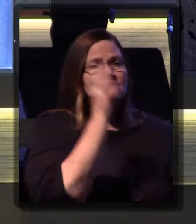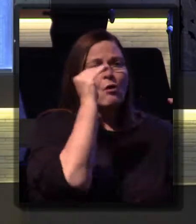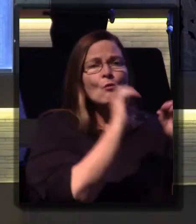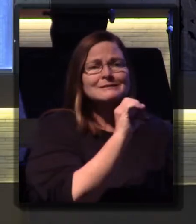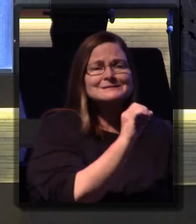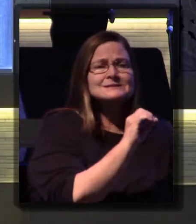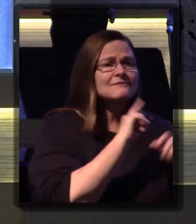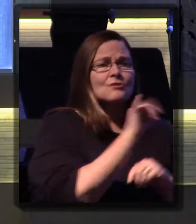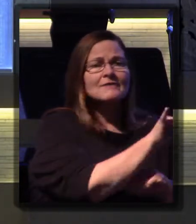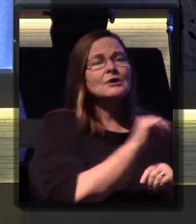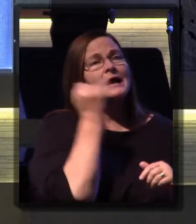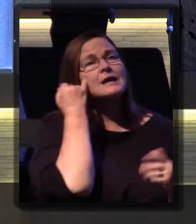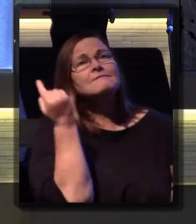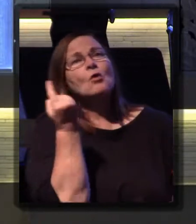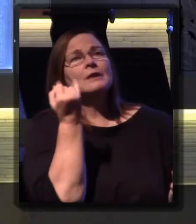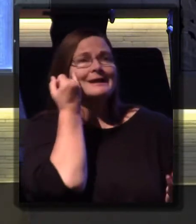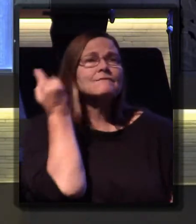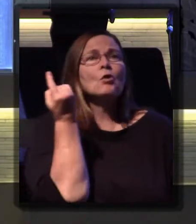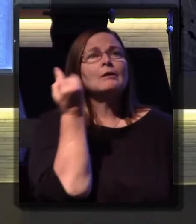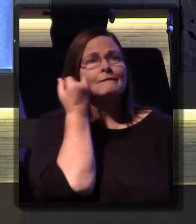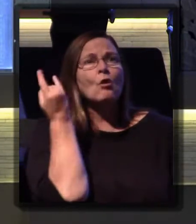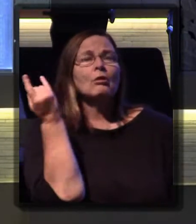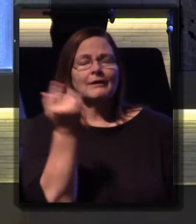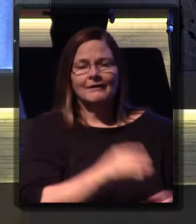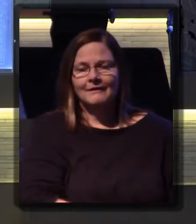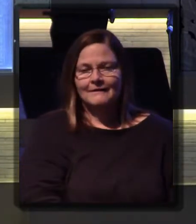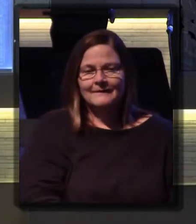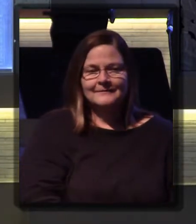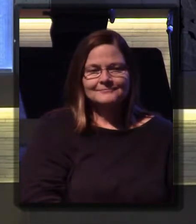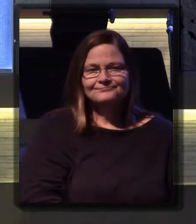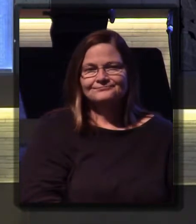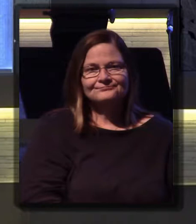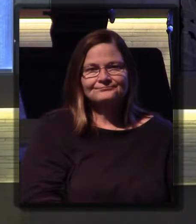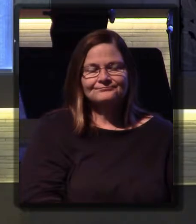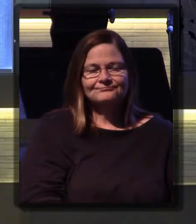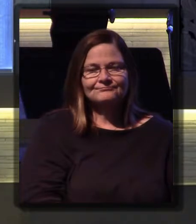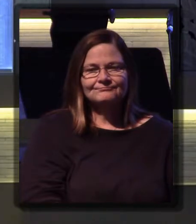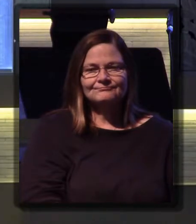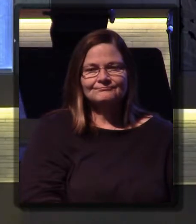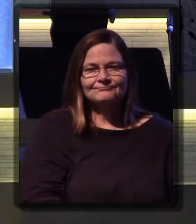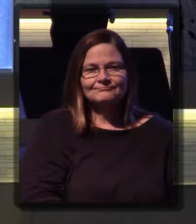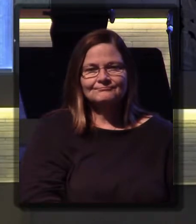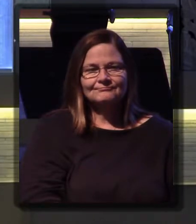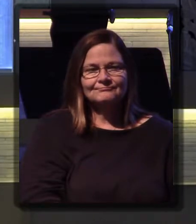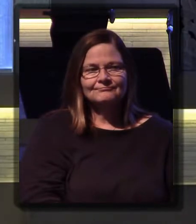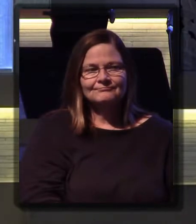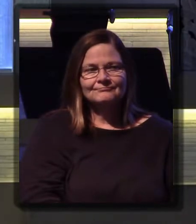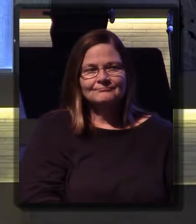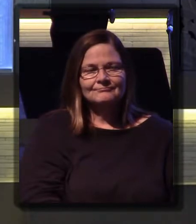keep going down this false road of hopelessness forever. If only, if only, if